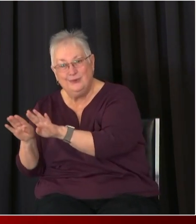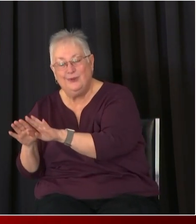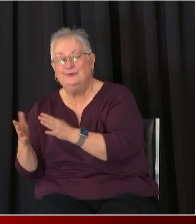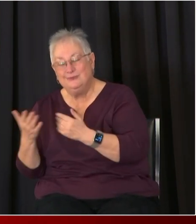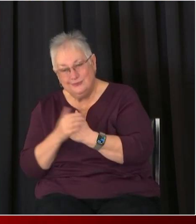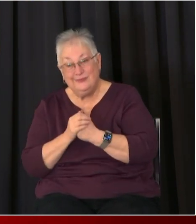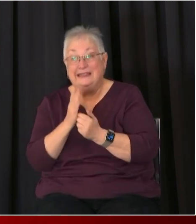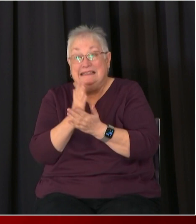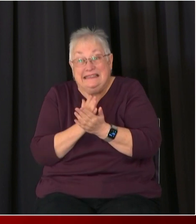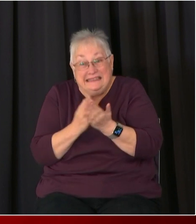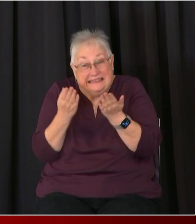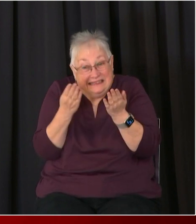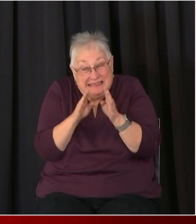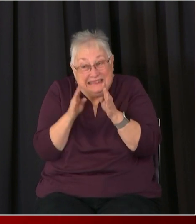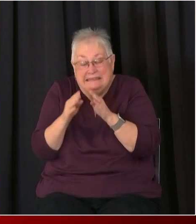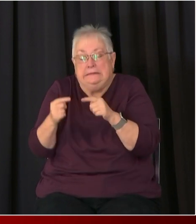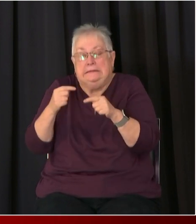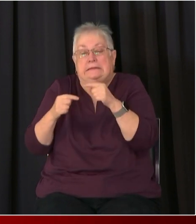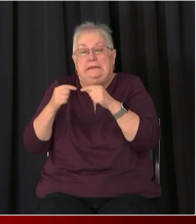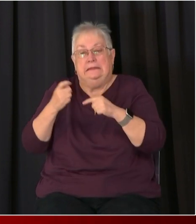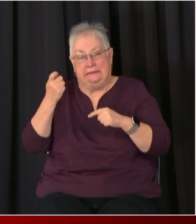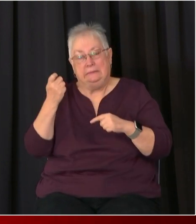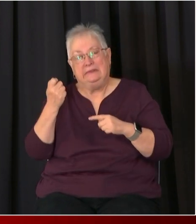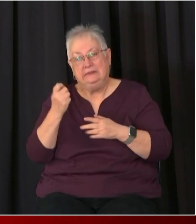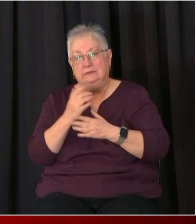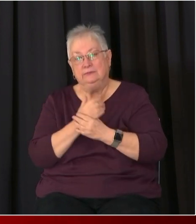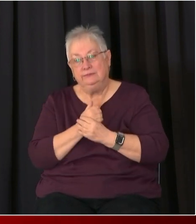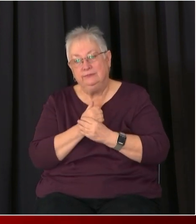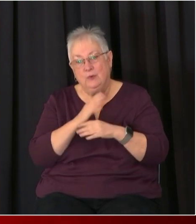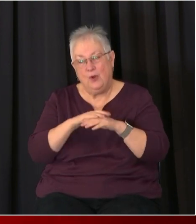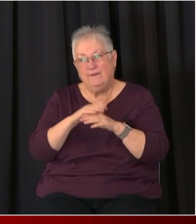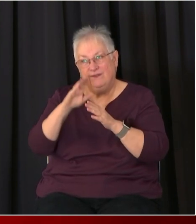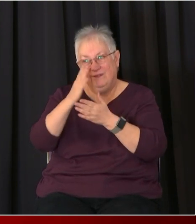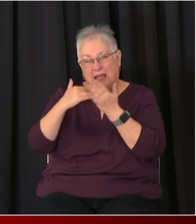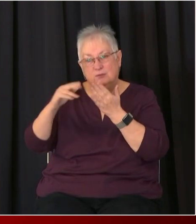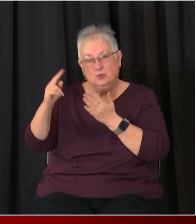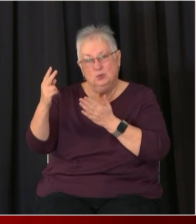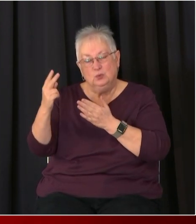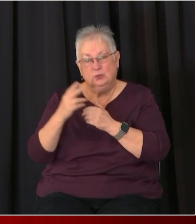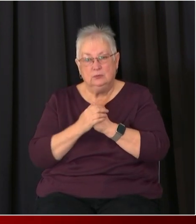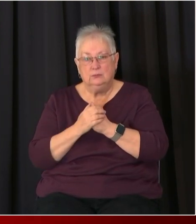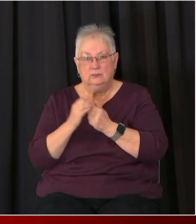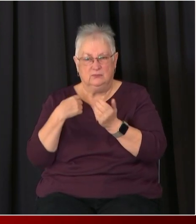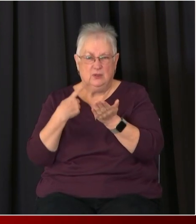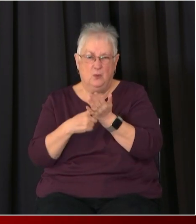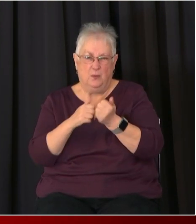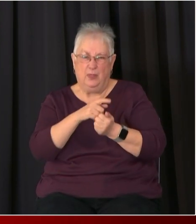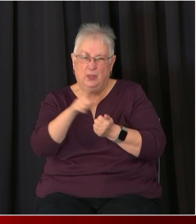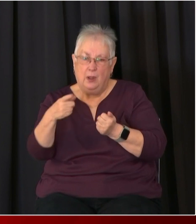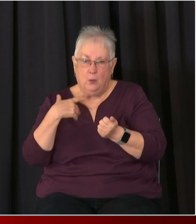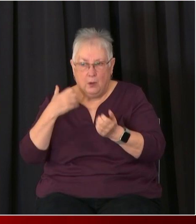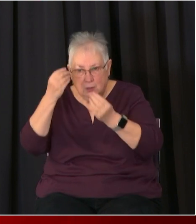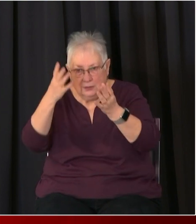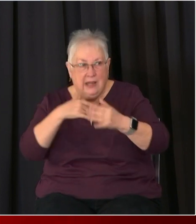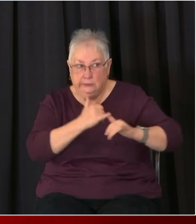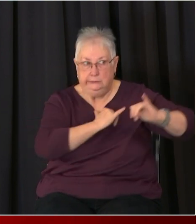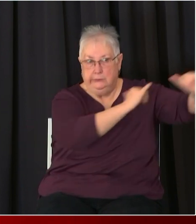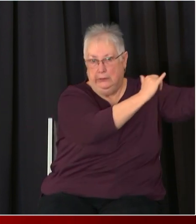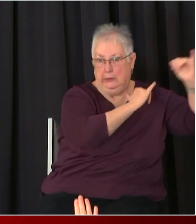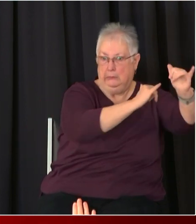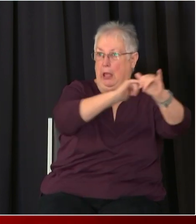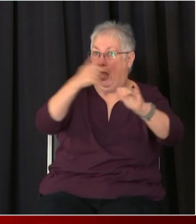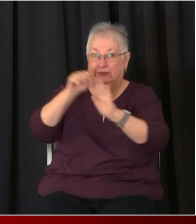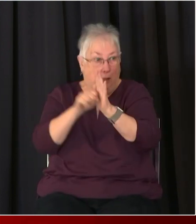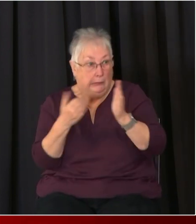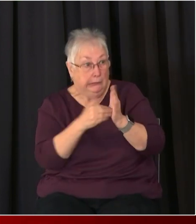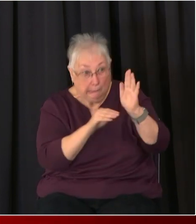several phase 2 activities, and we want to discuss those with you today. We're ready after very